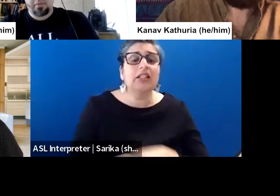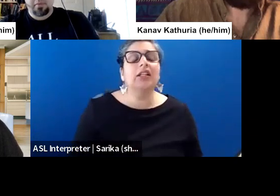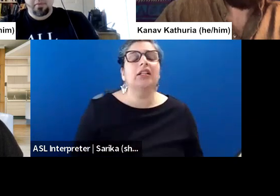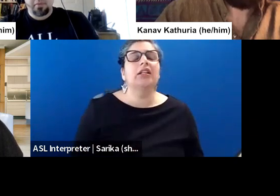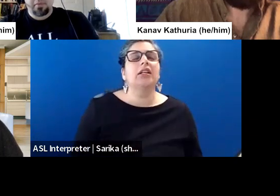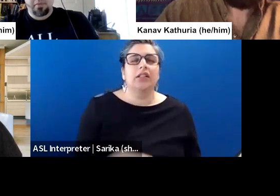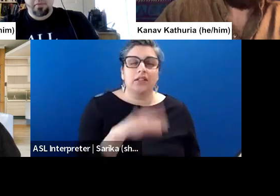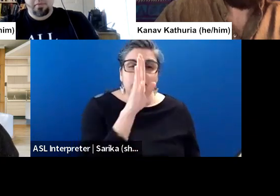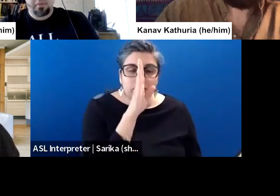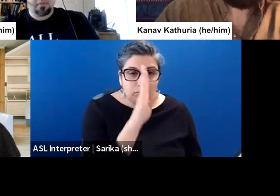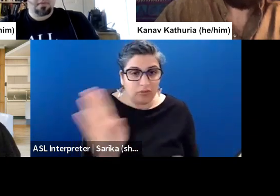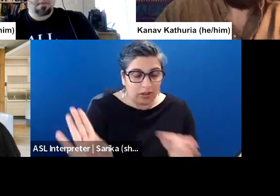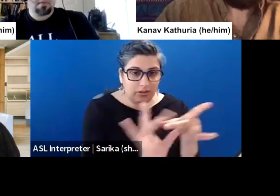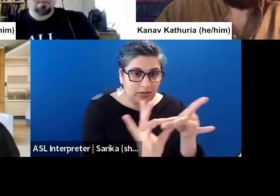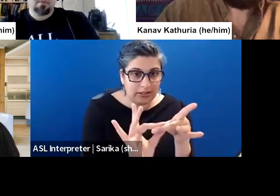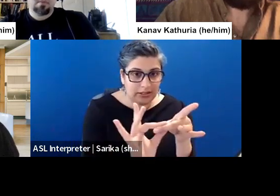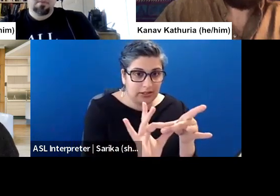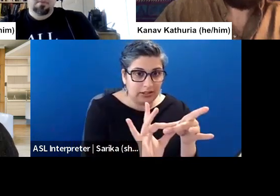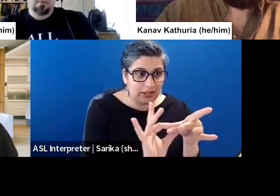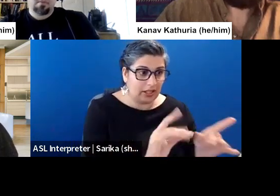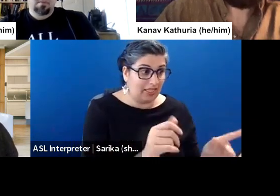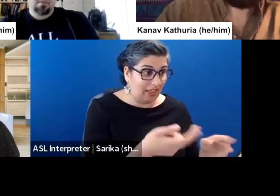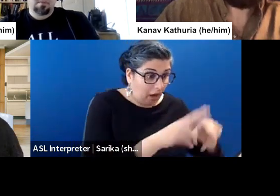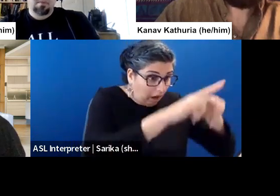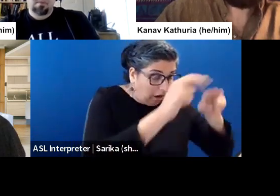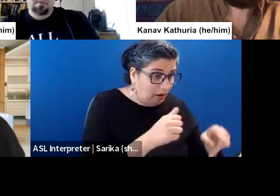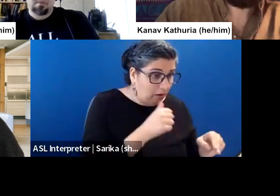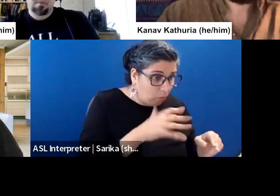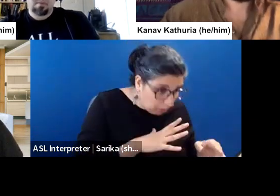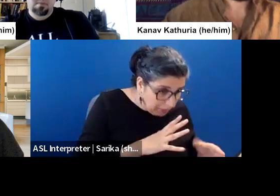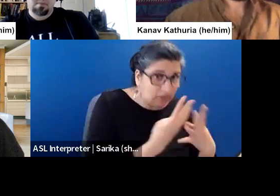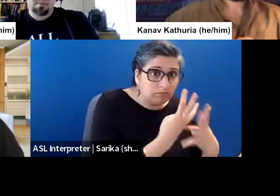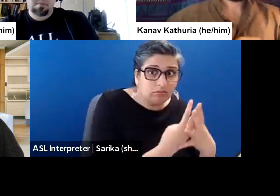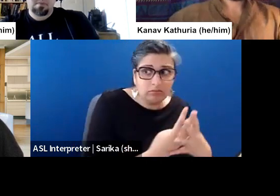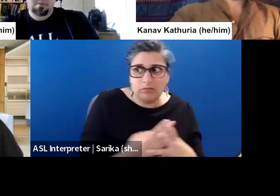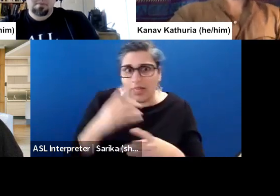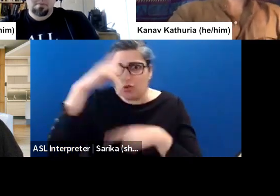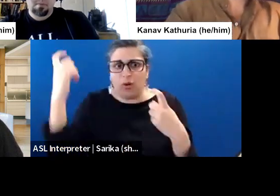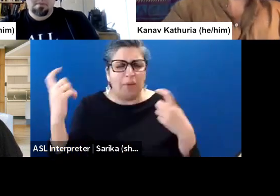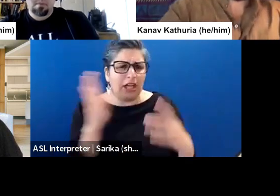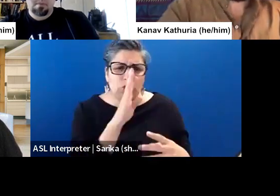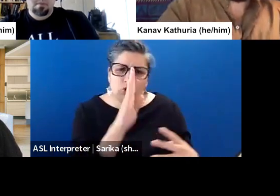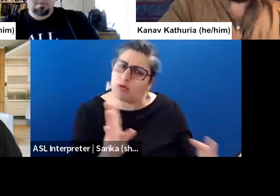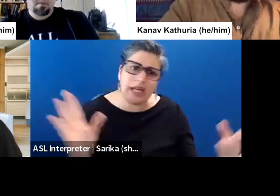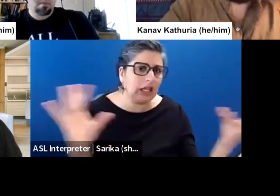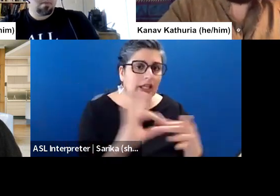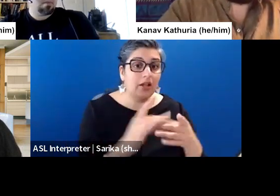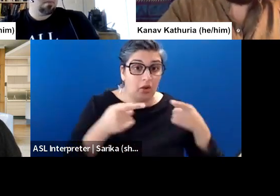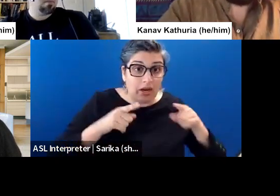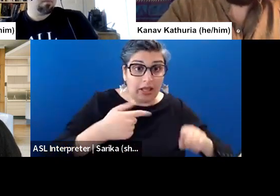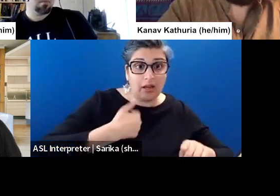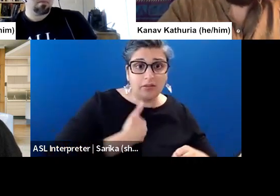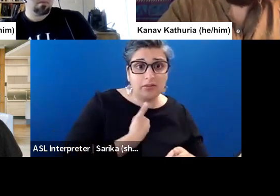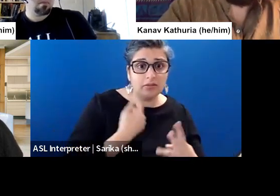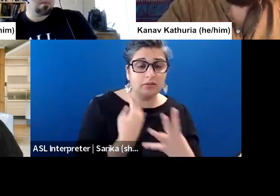direct link between trauma and that growth in incarceration rates. While I was incarcerated, I did